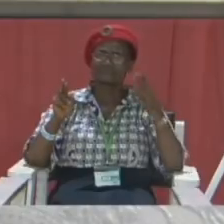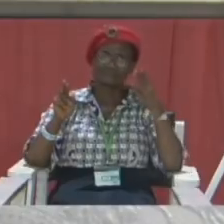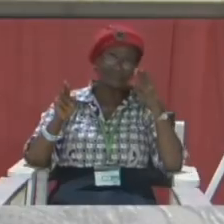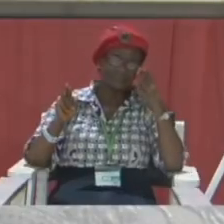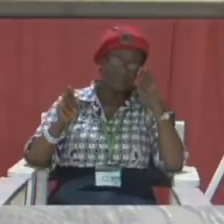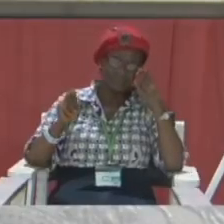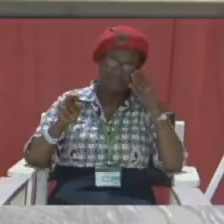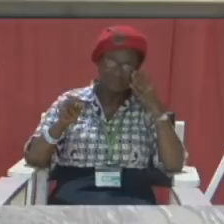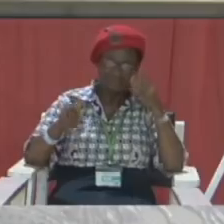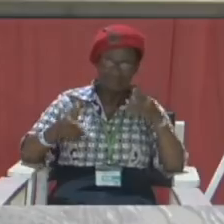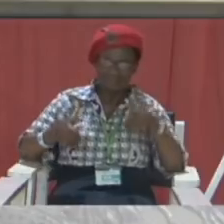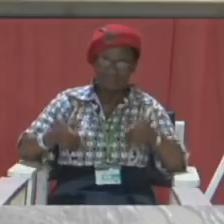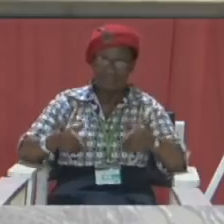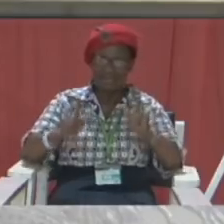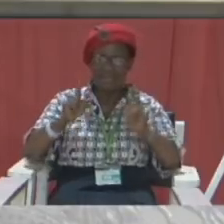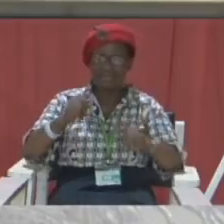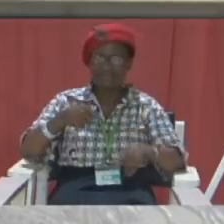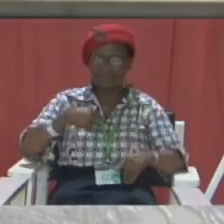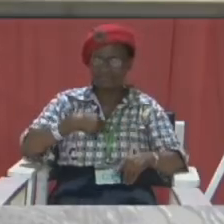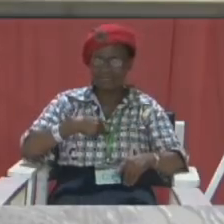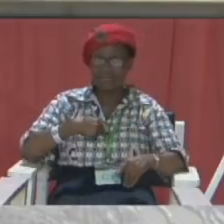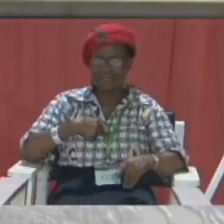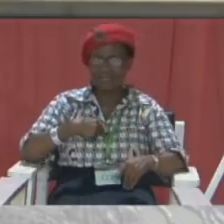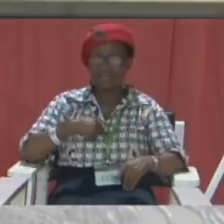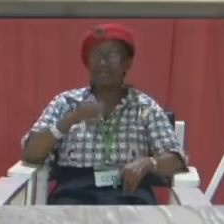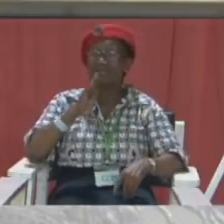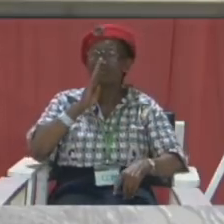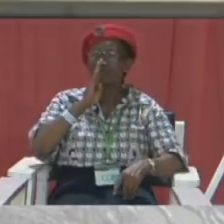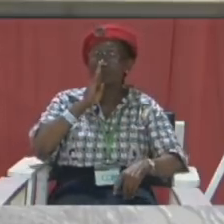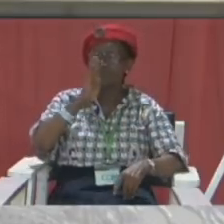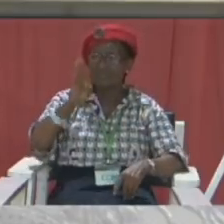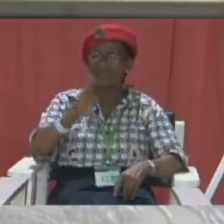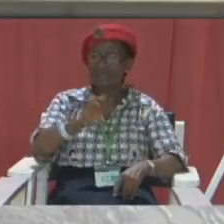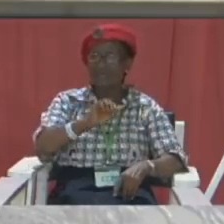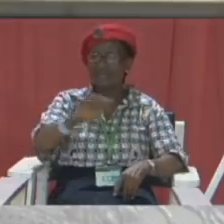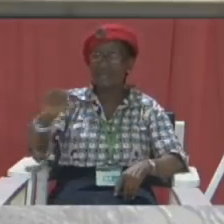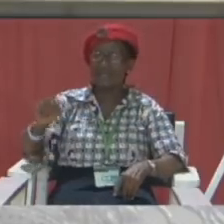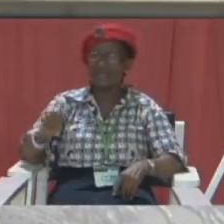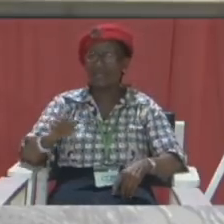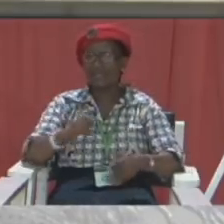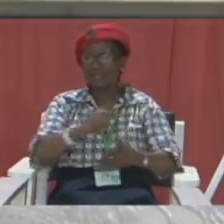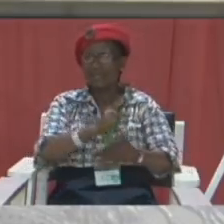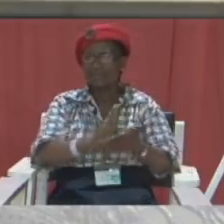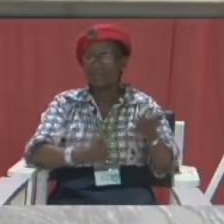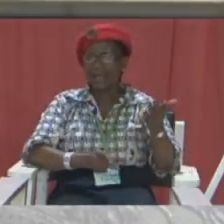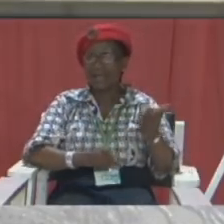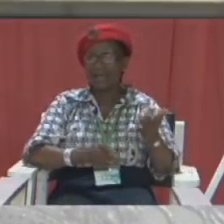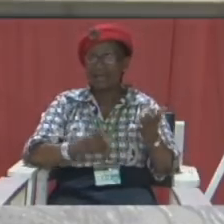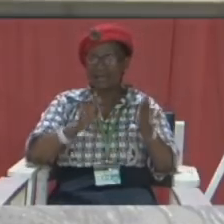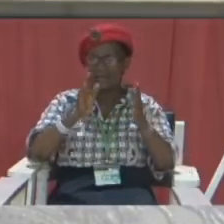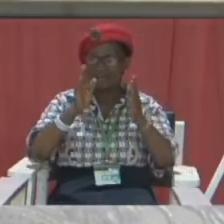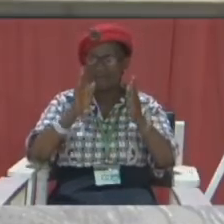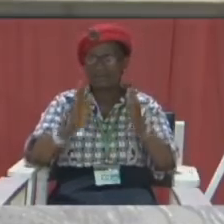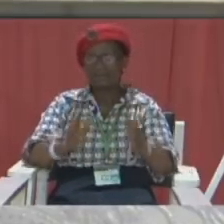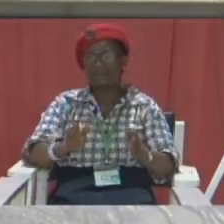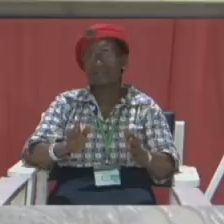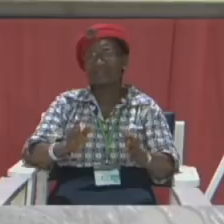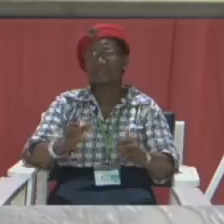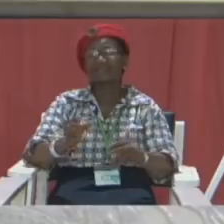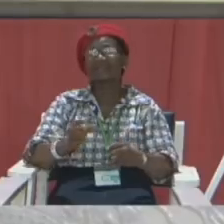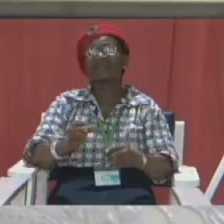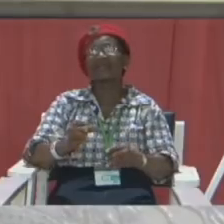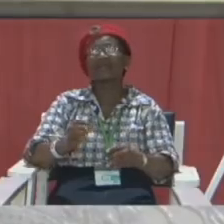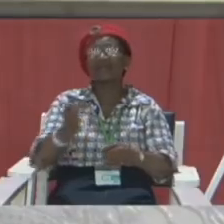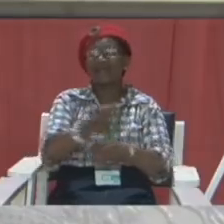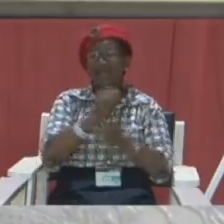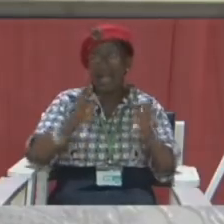Let me be a partaker of your everlasting joy. Je ki je alabapin ayo ayiraye ayo